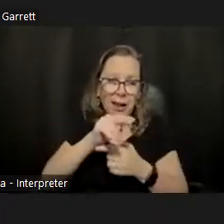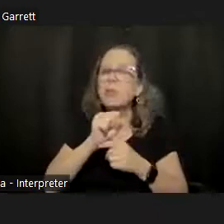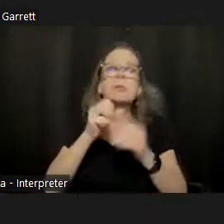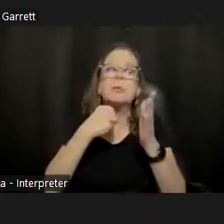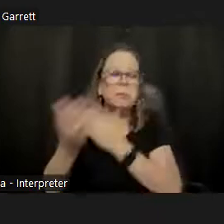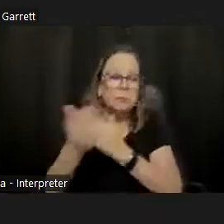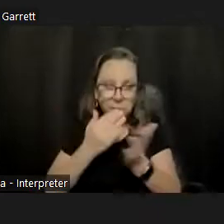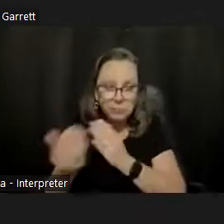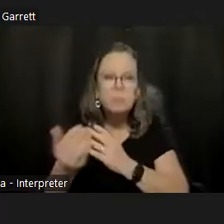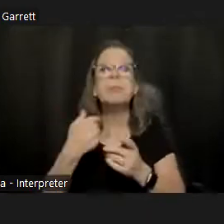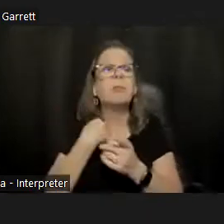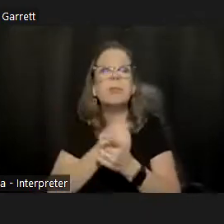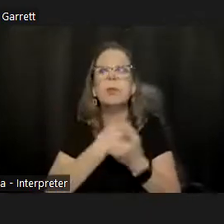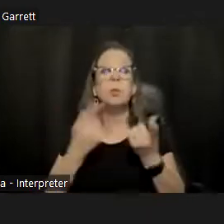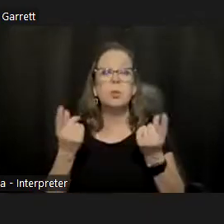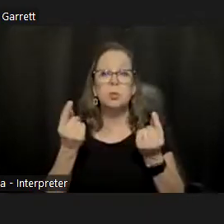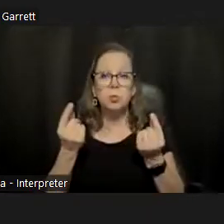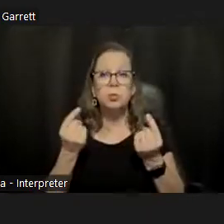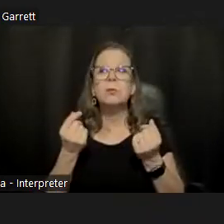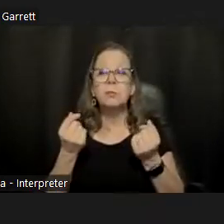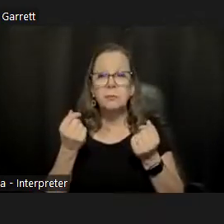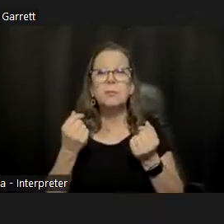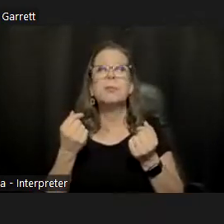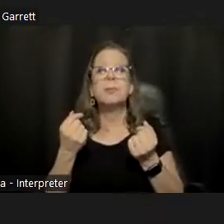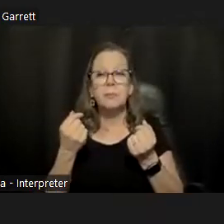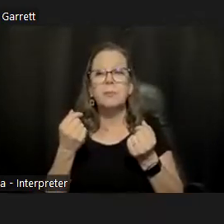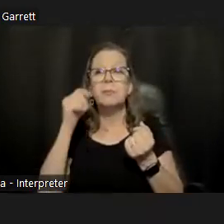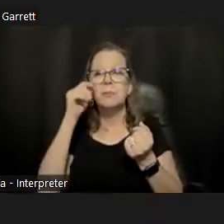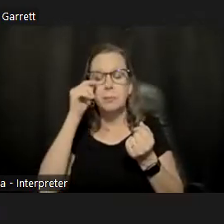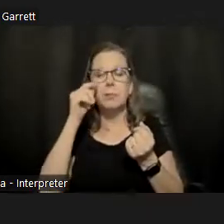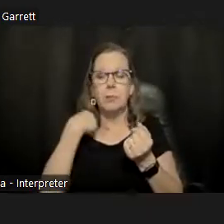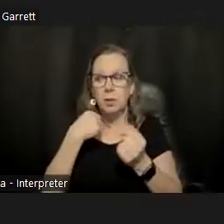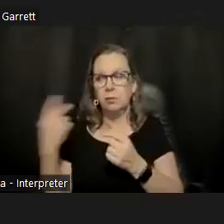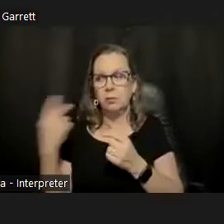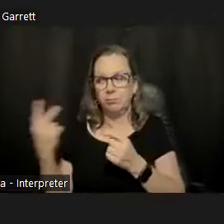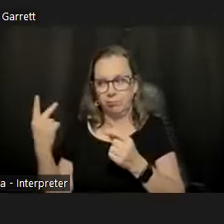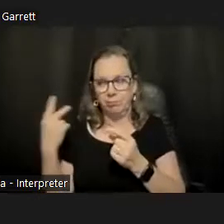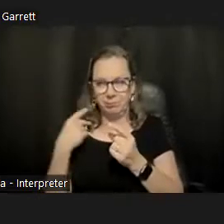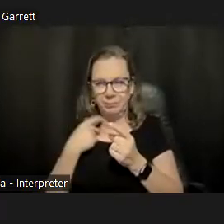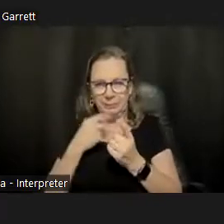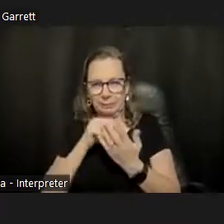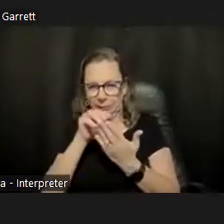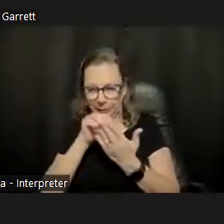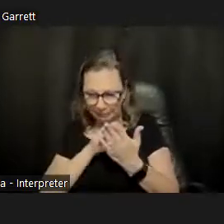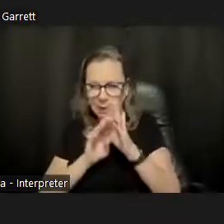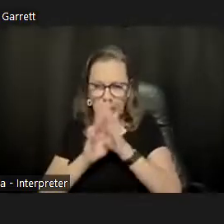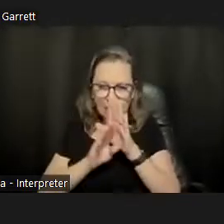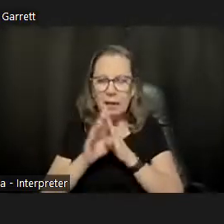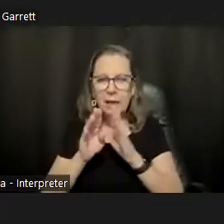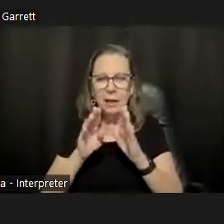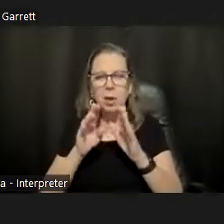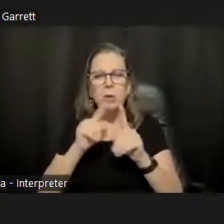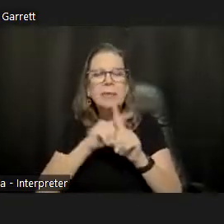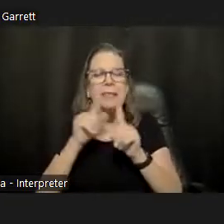happening, what we have done is we have pulled together, we're looking at it in a lens in